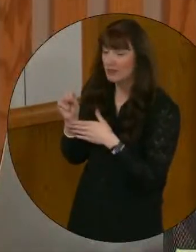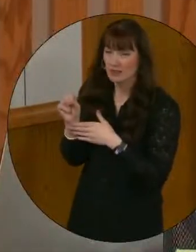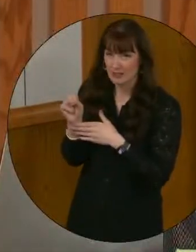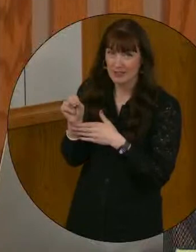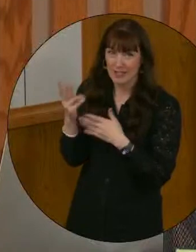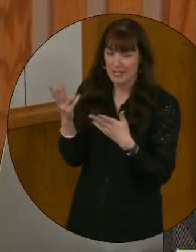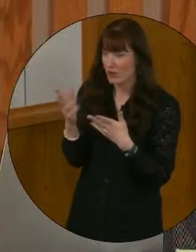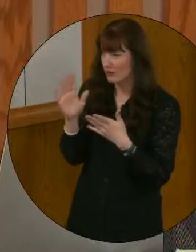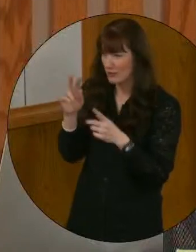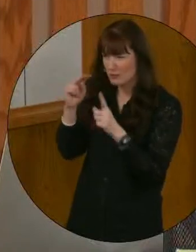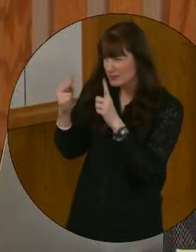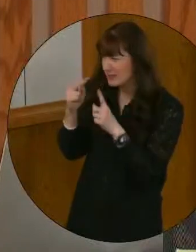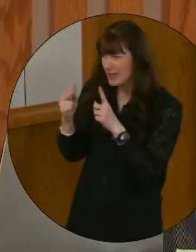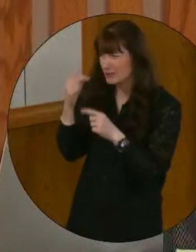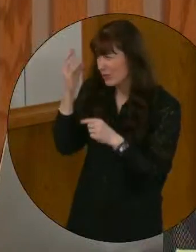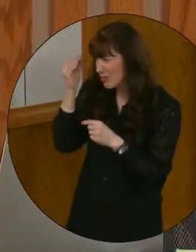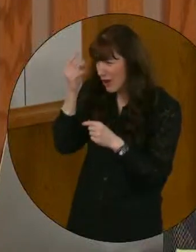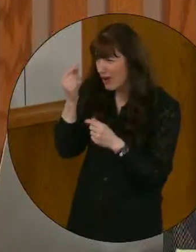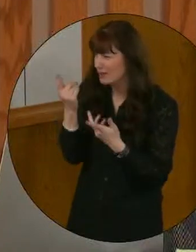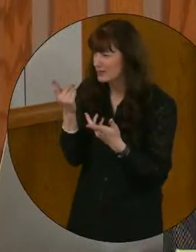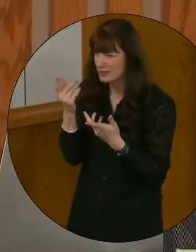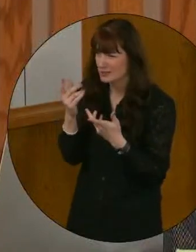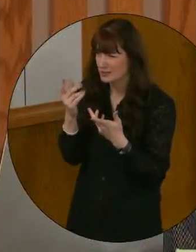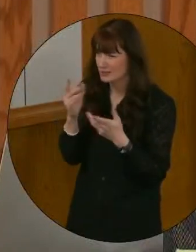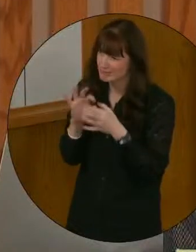insight, and certainly your thoughts around